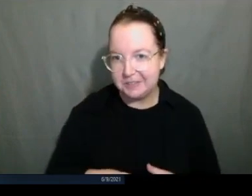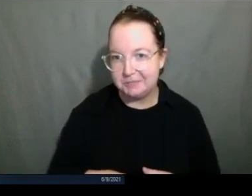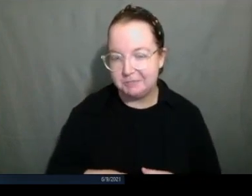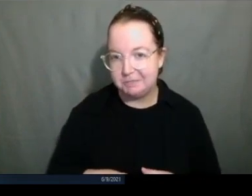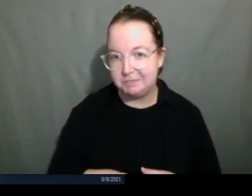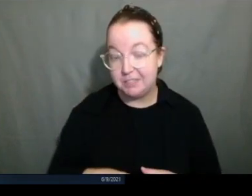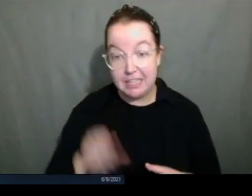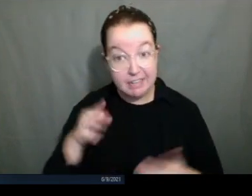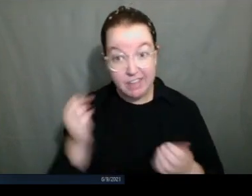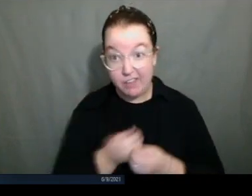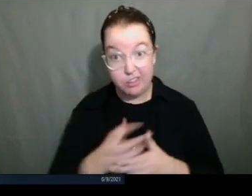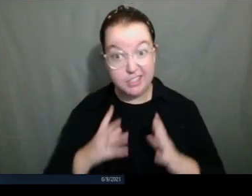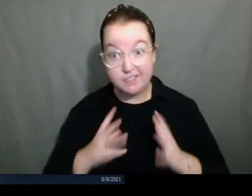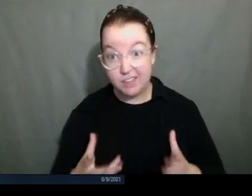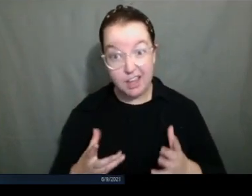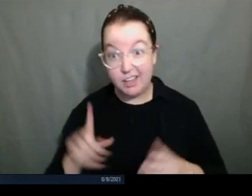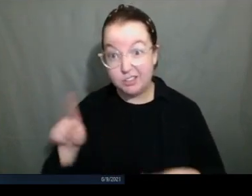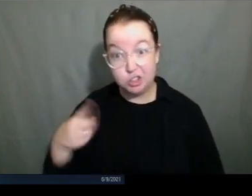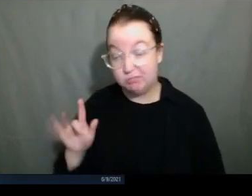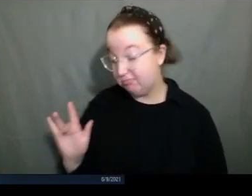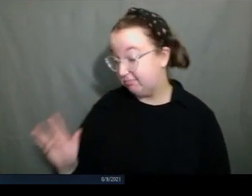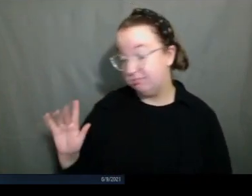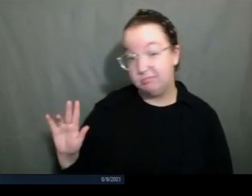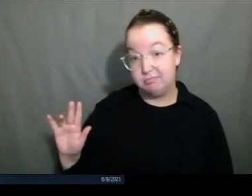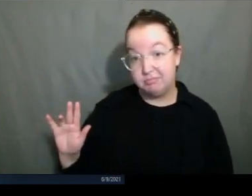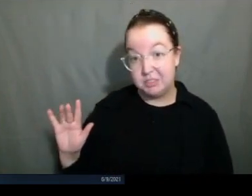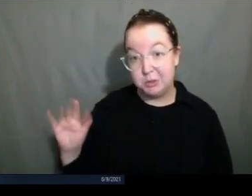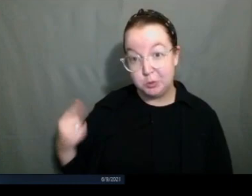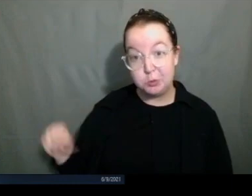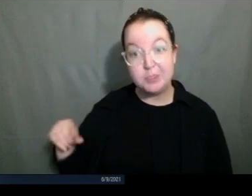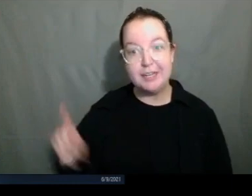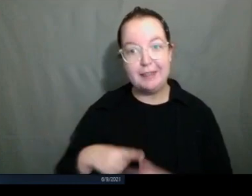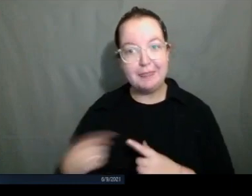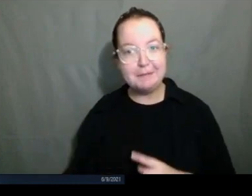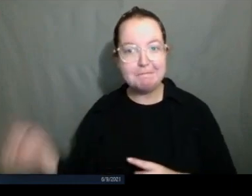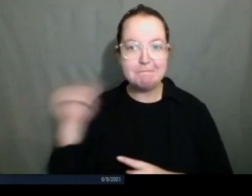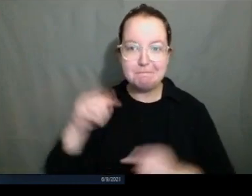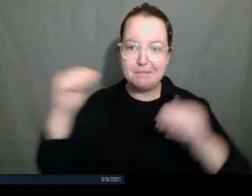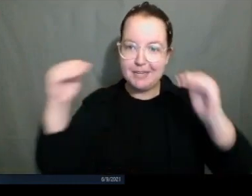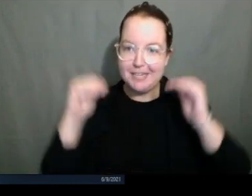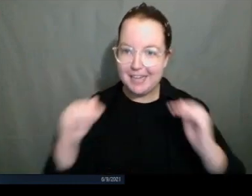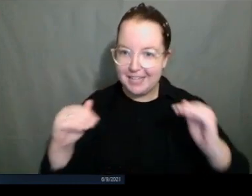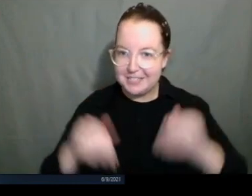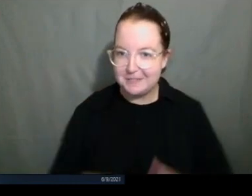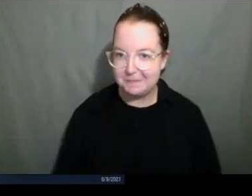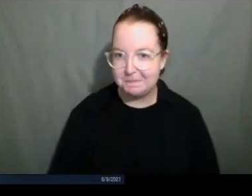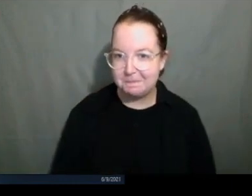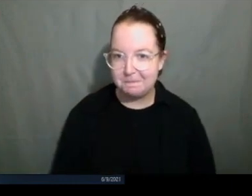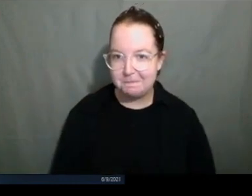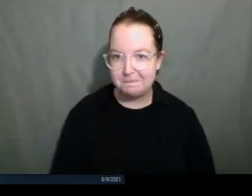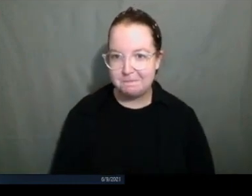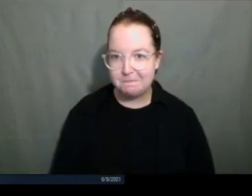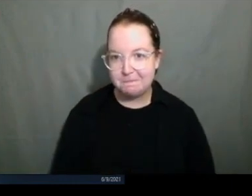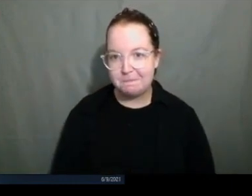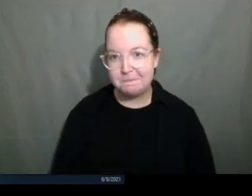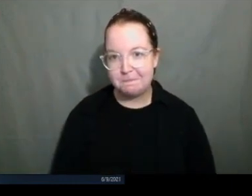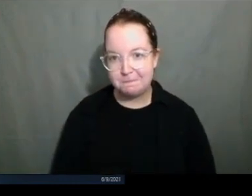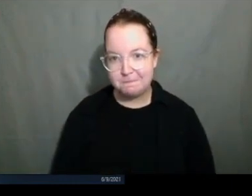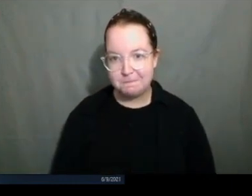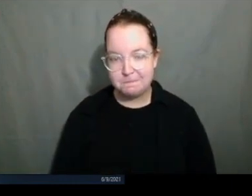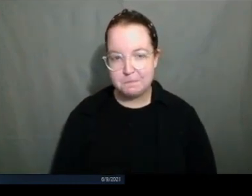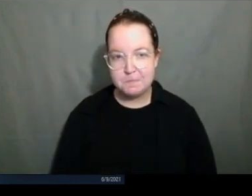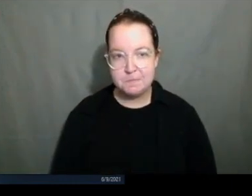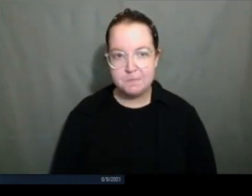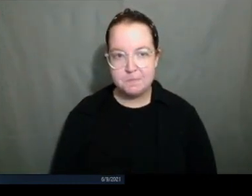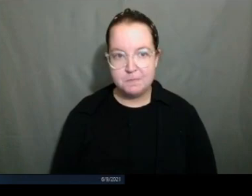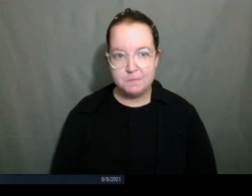correct in here. You can just click update and it will also bring you back to the checklist for the next task. This is also where you would come